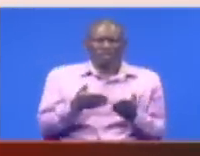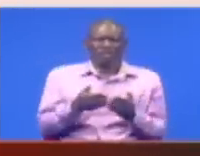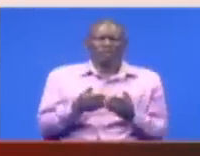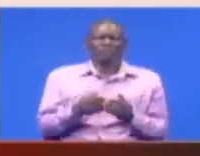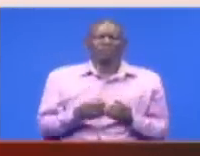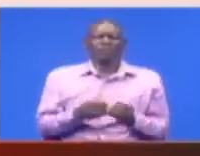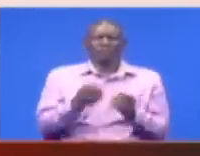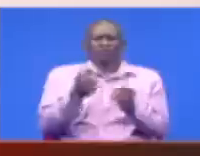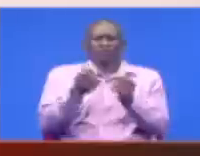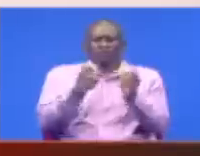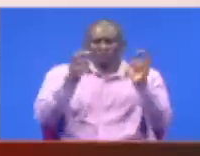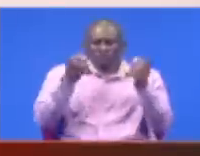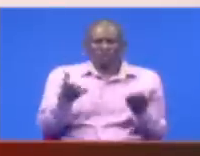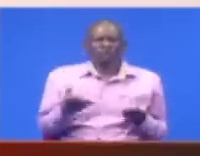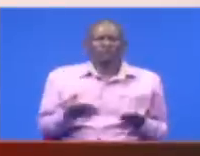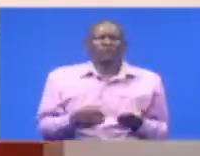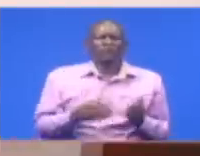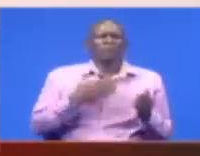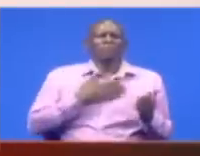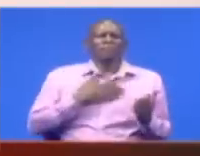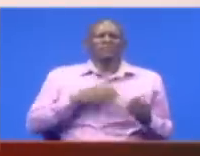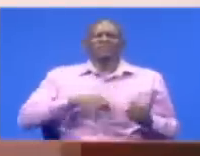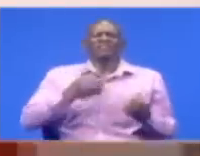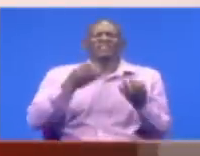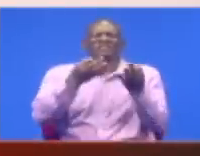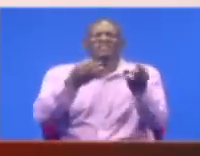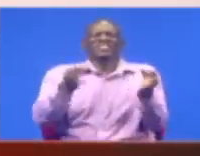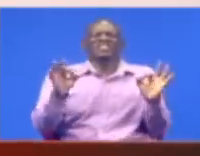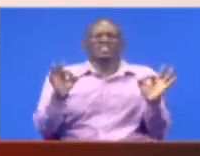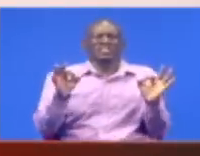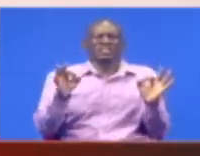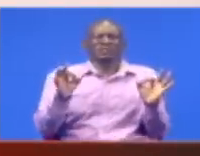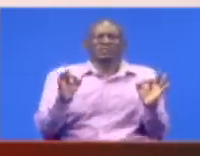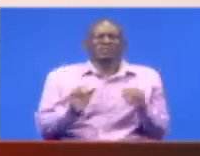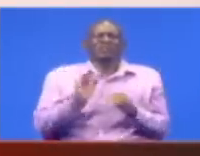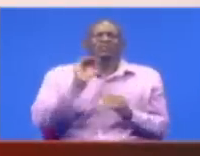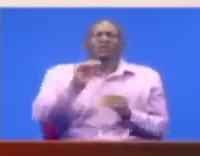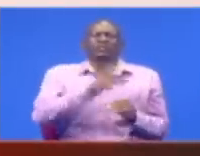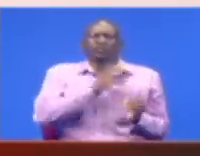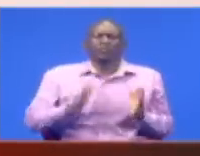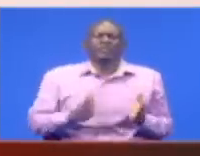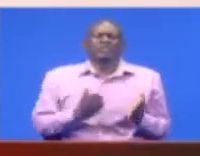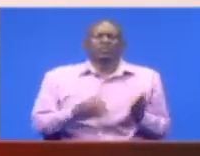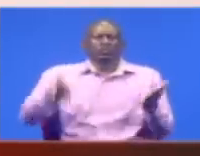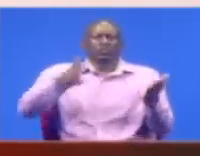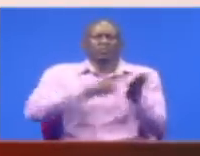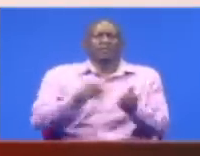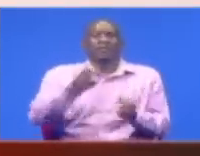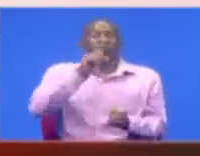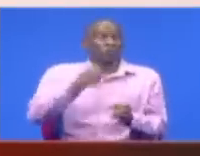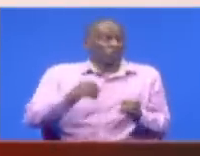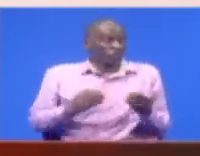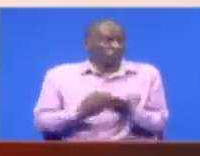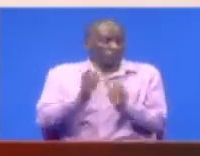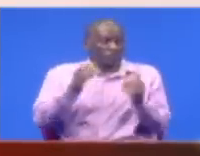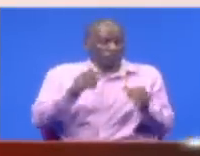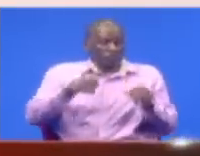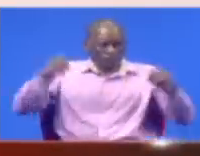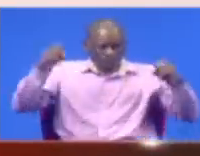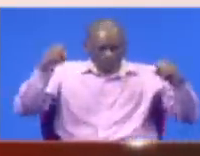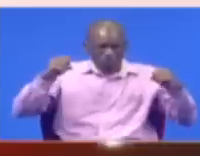Counsel. Please feel free to ask commissioners to repeat a question if you're not sure or to